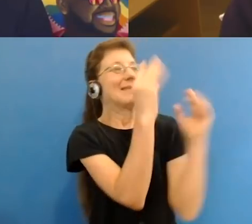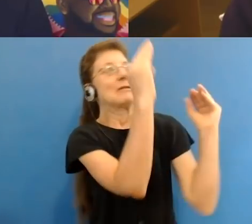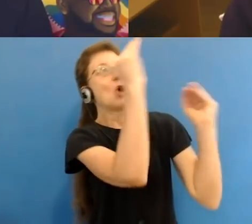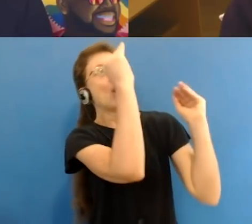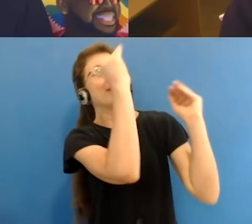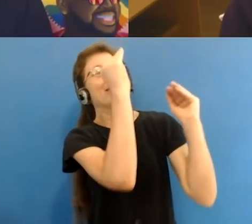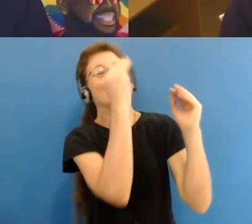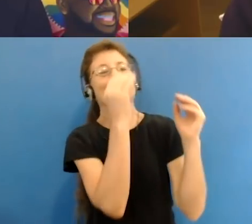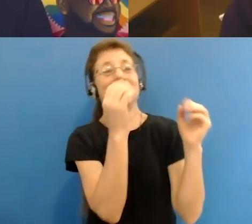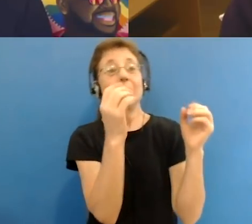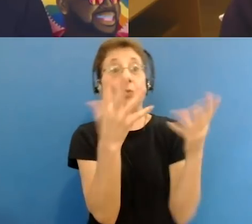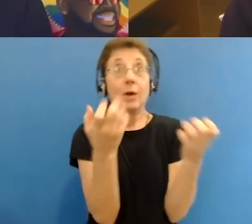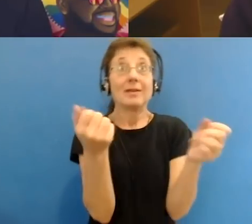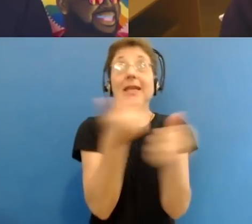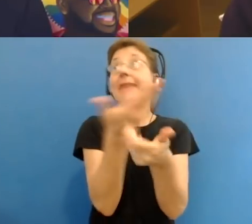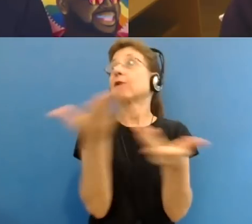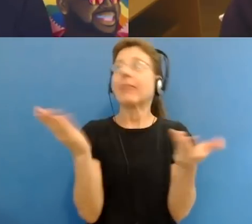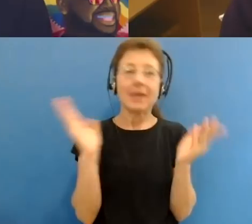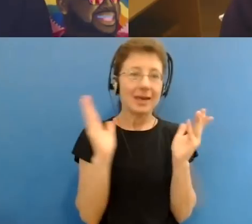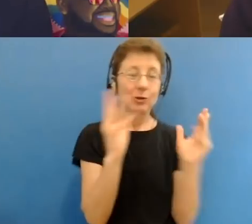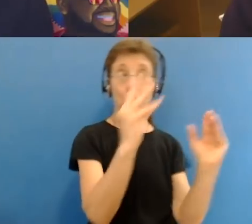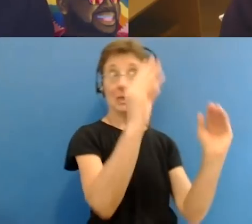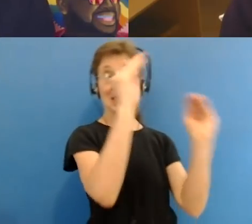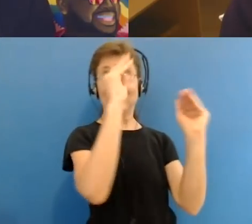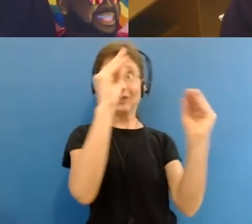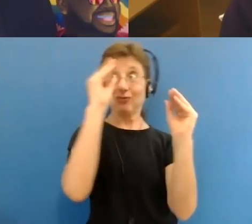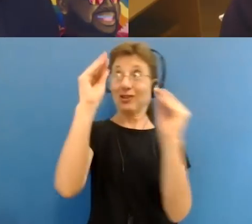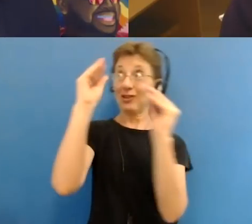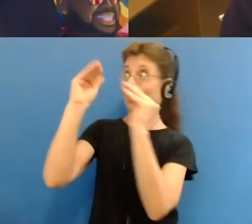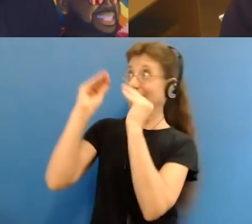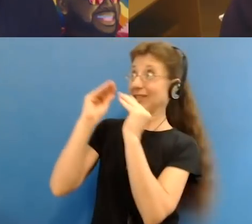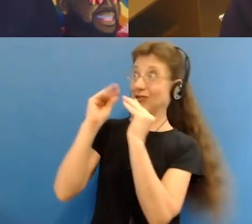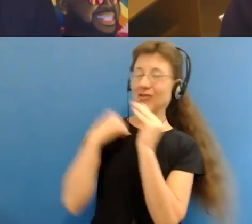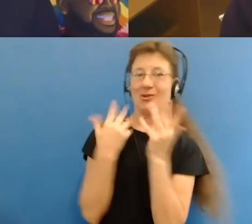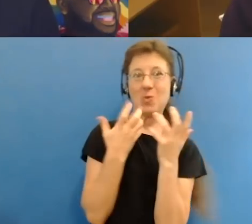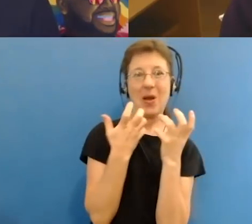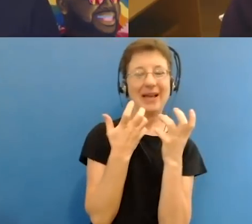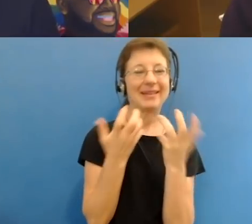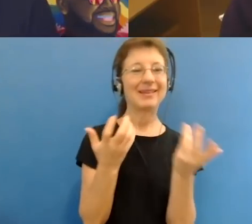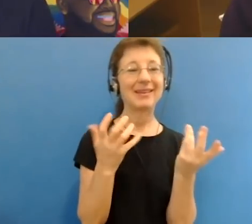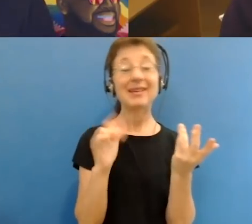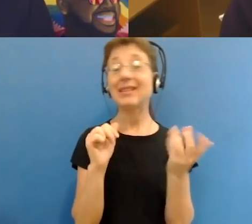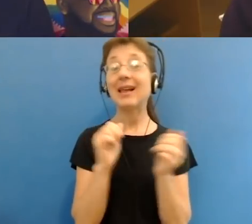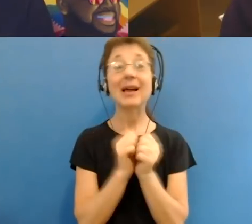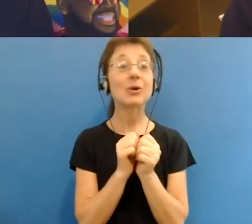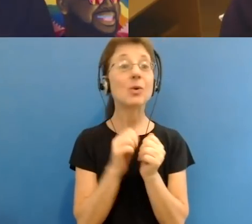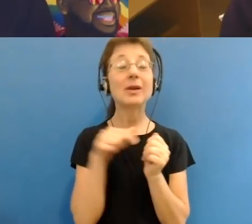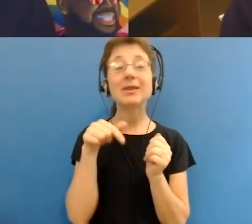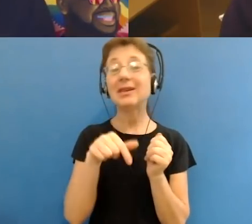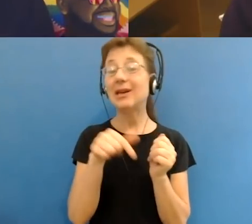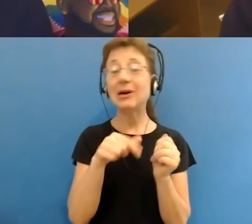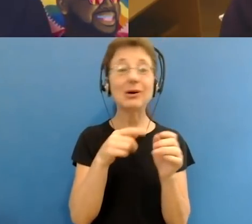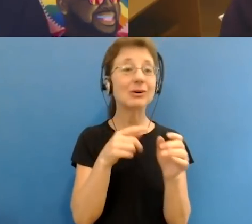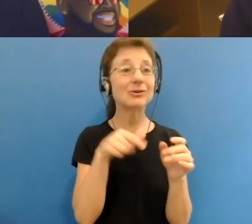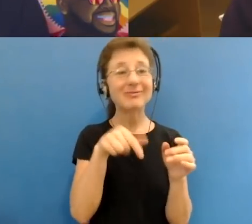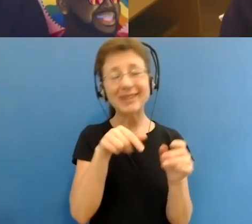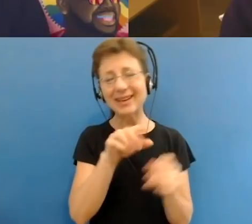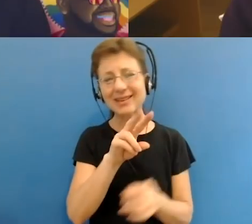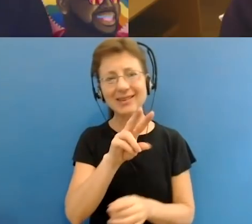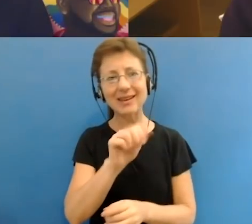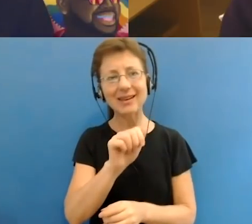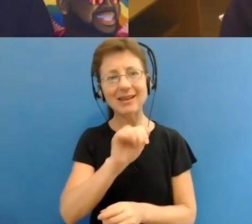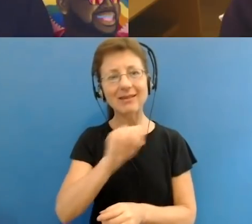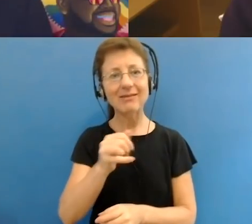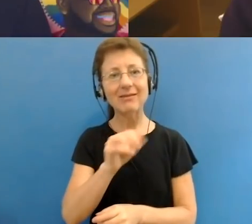By everything, you know. There's so much a part of Tibetan Buddhism, Vajrayana Buddhism, or Tantric Buddhism, where like the